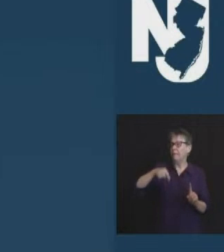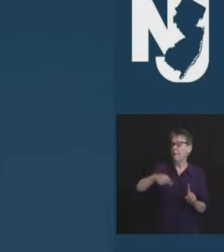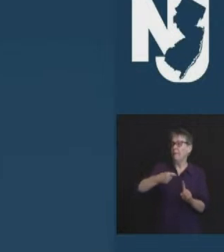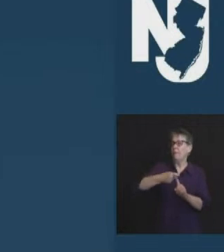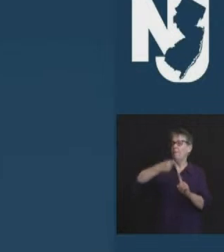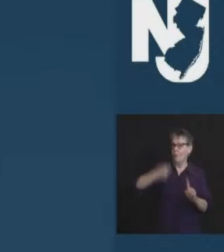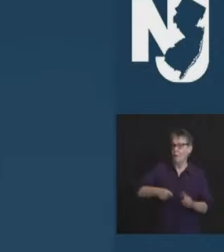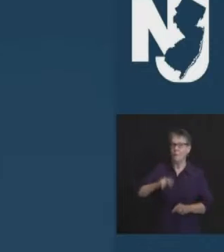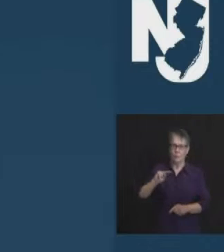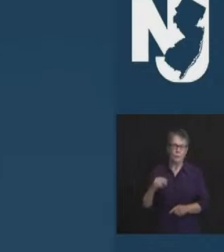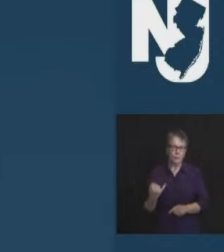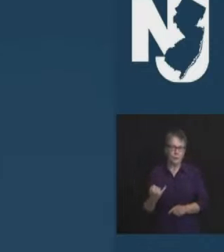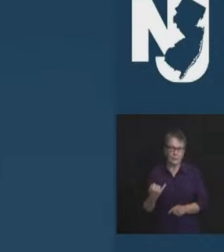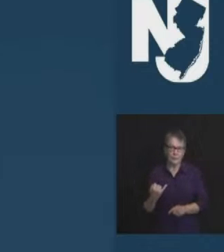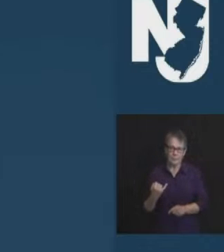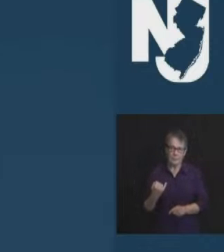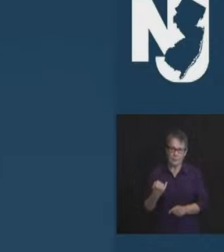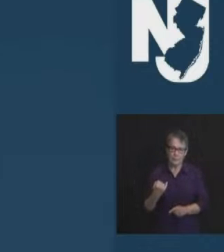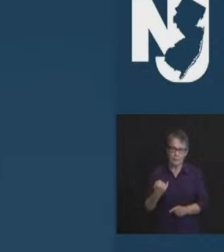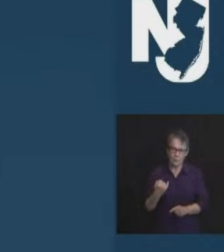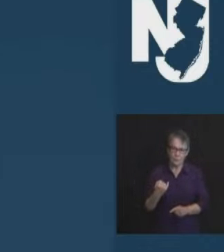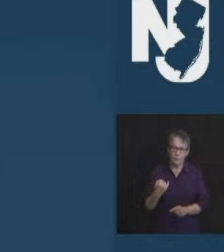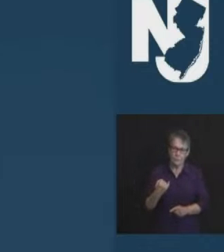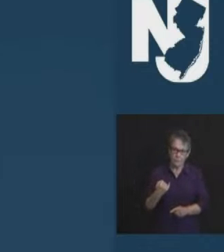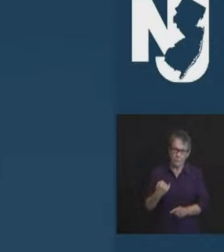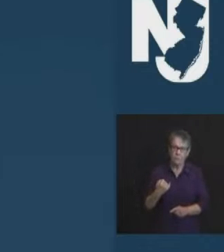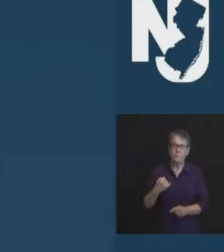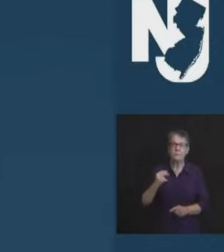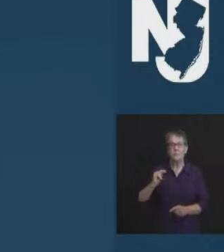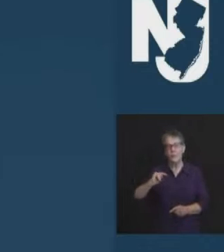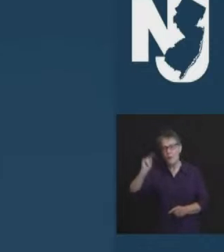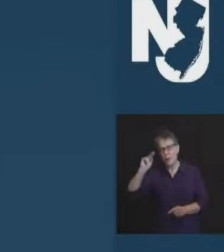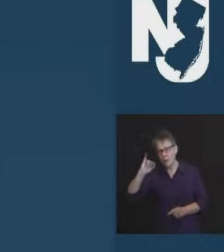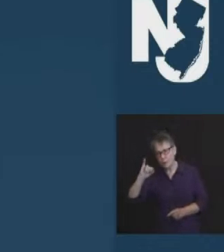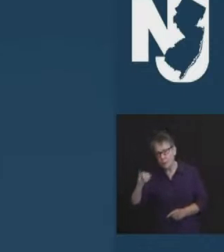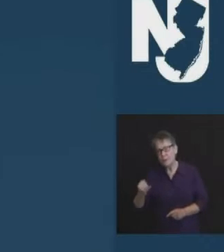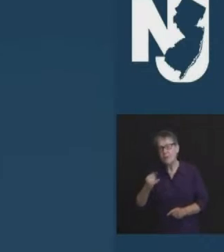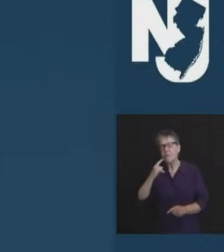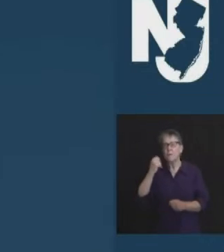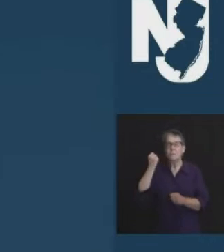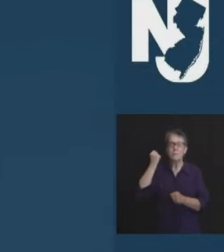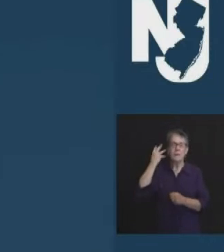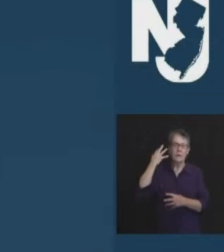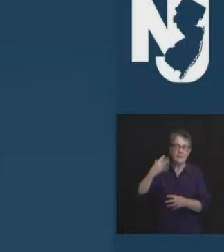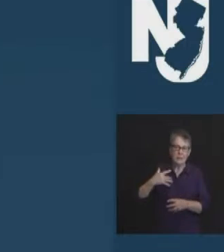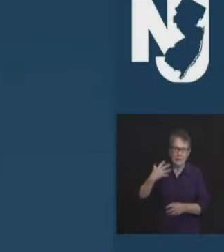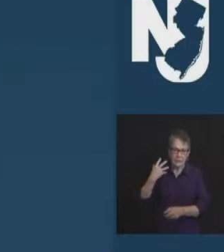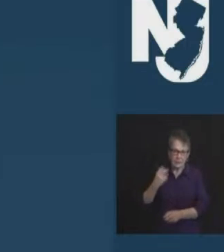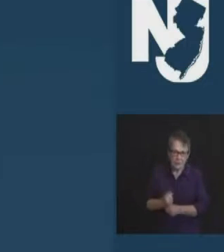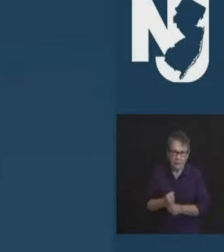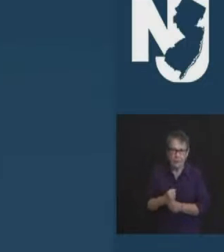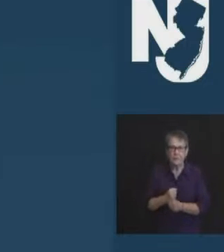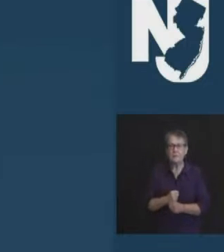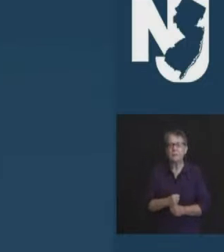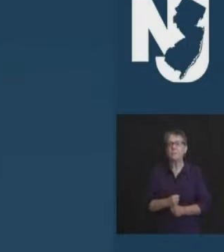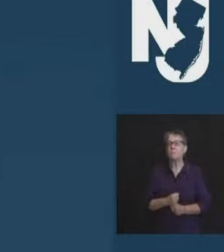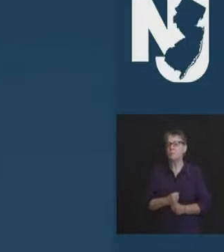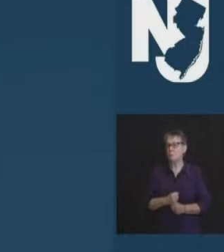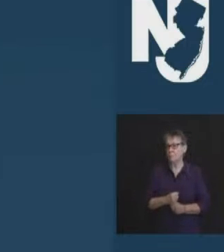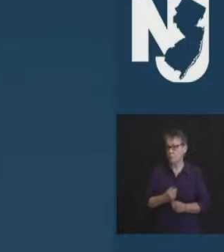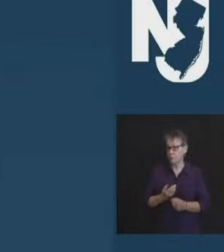Keith called both Bloomfield and Milltown home for more than half a century. Keith was born in Hong Kong and came to the United